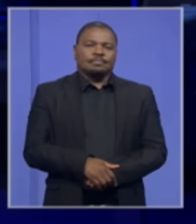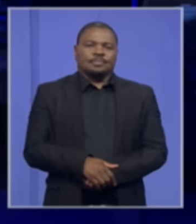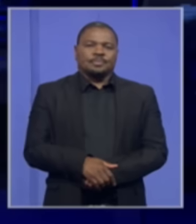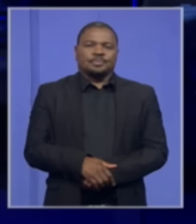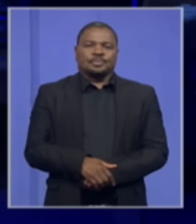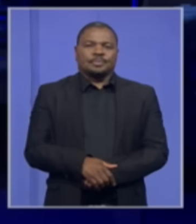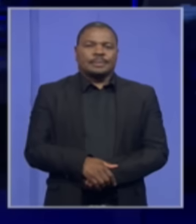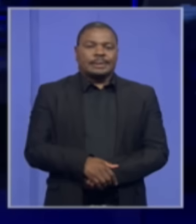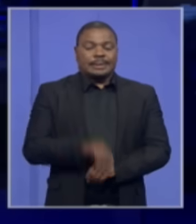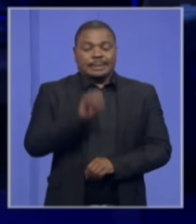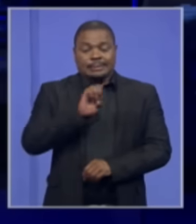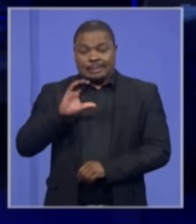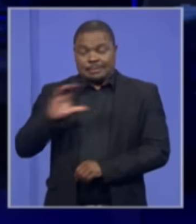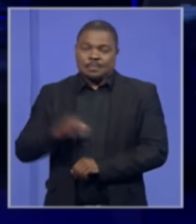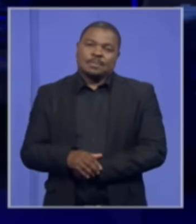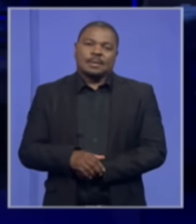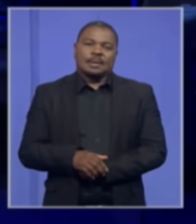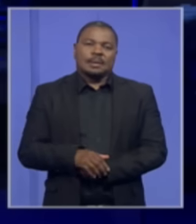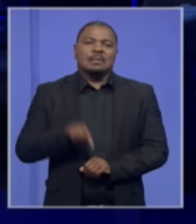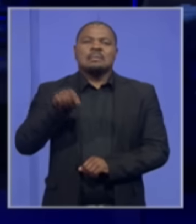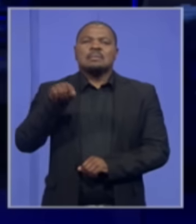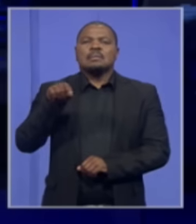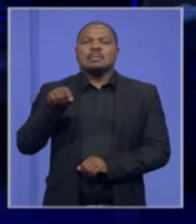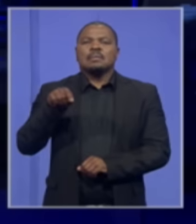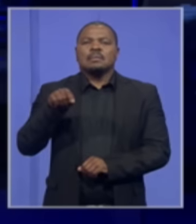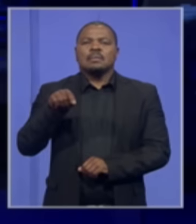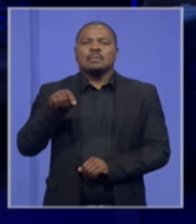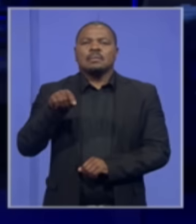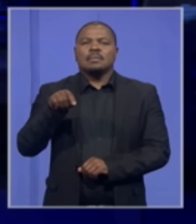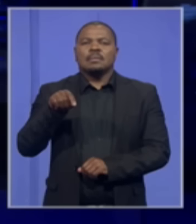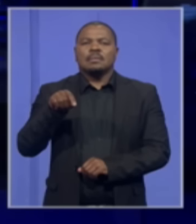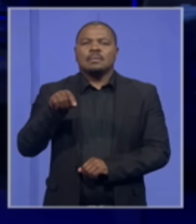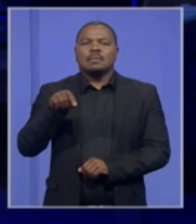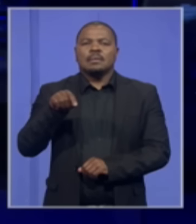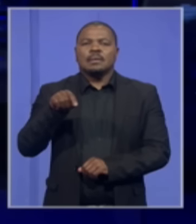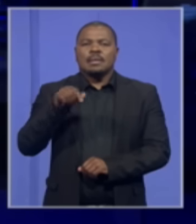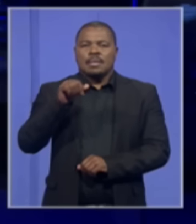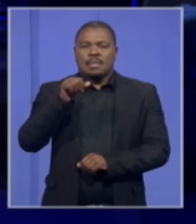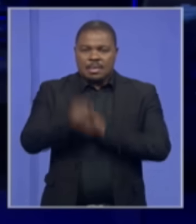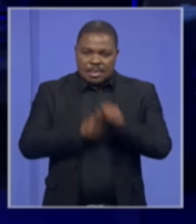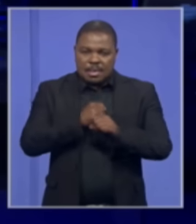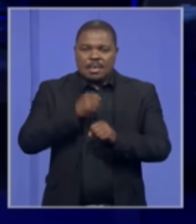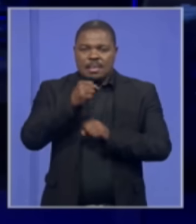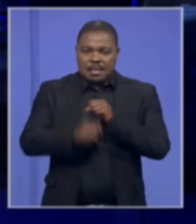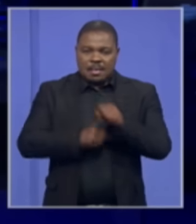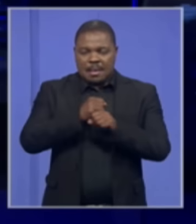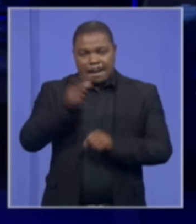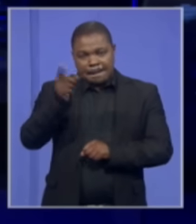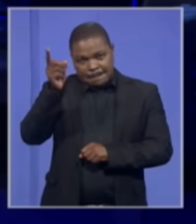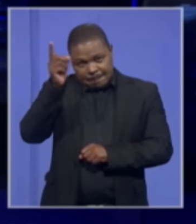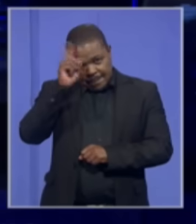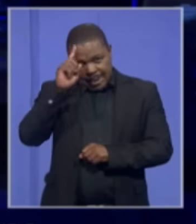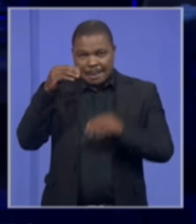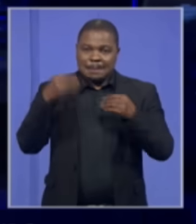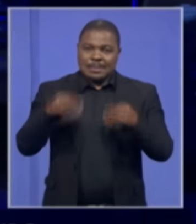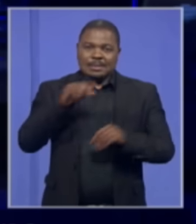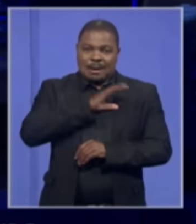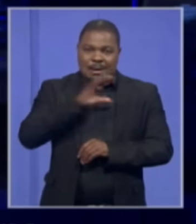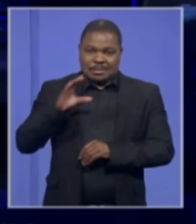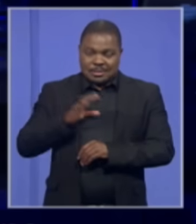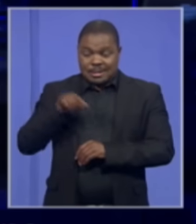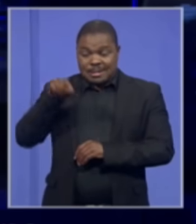Haria Eastern Cape ten re fumana hore seboka sa selemo le selemo sa Black Business Council